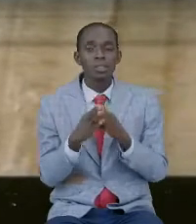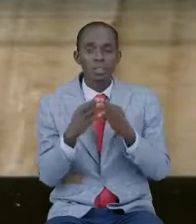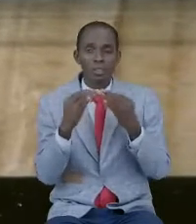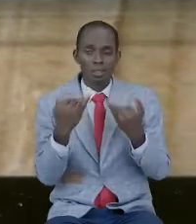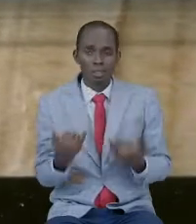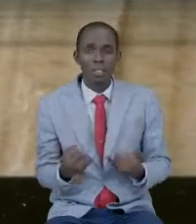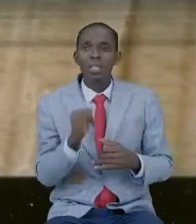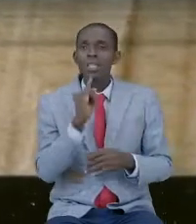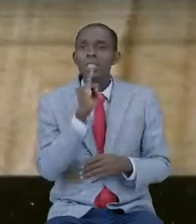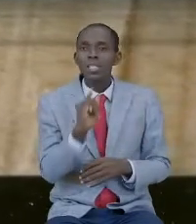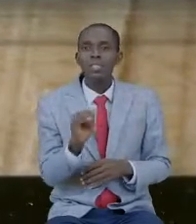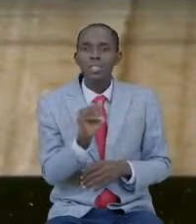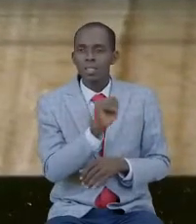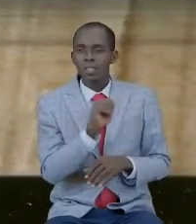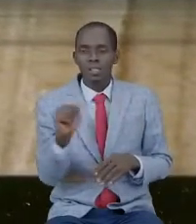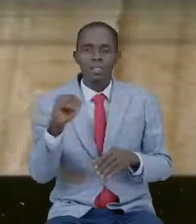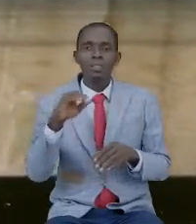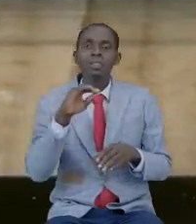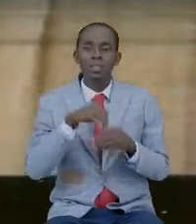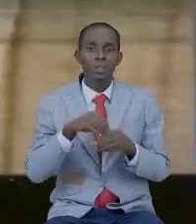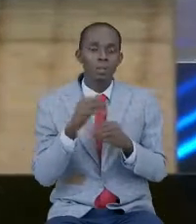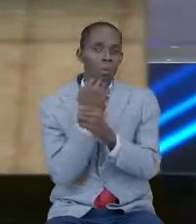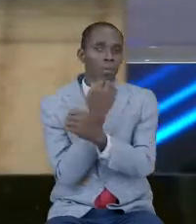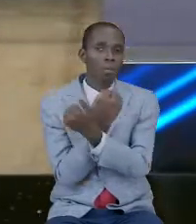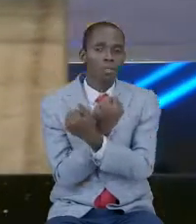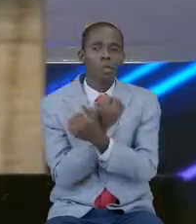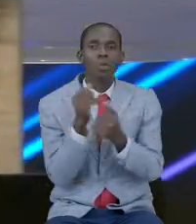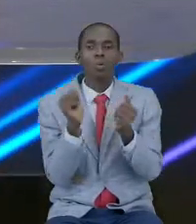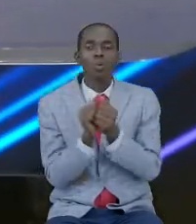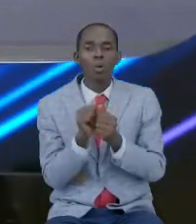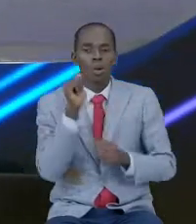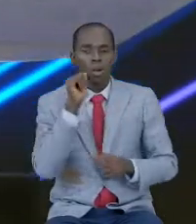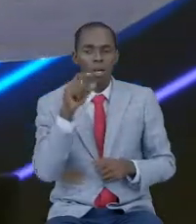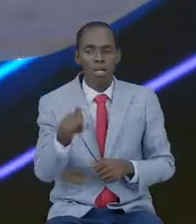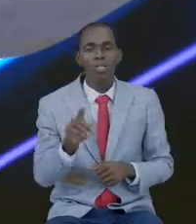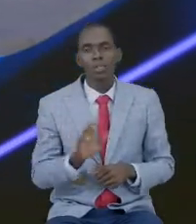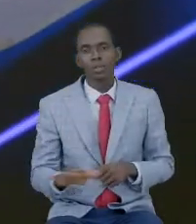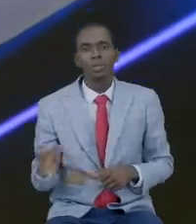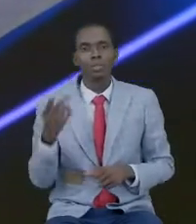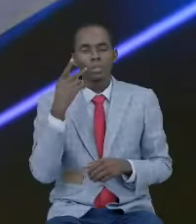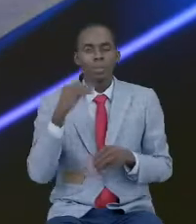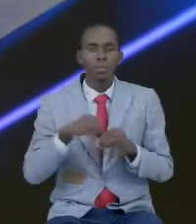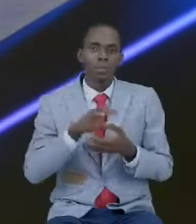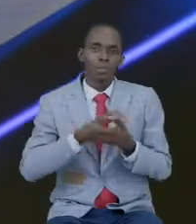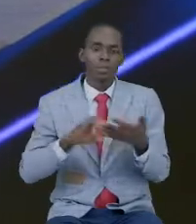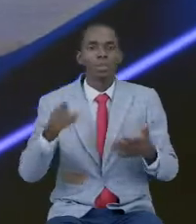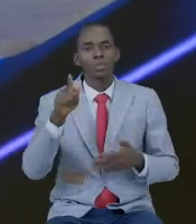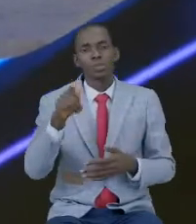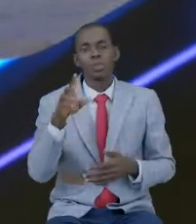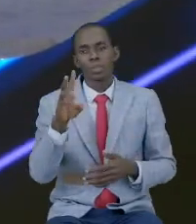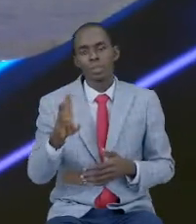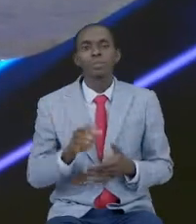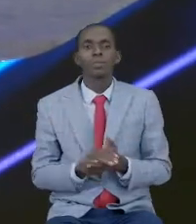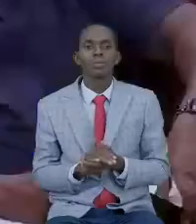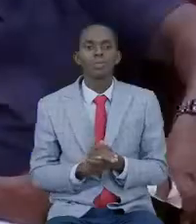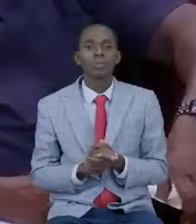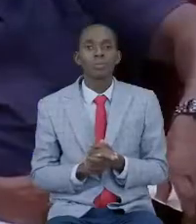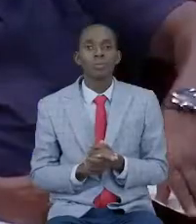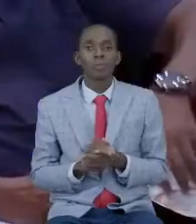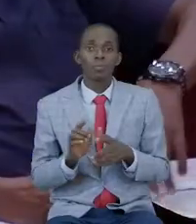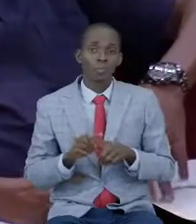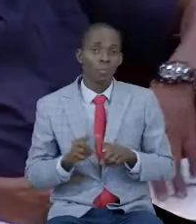is, and it's in bondage with her children. In verse 26, it says,